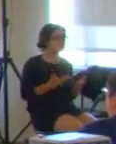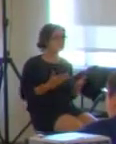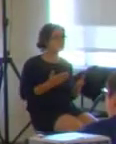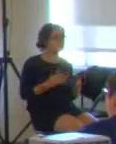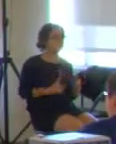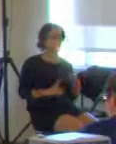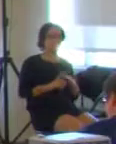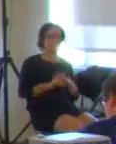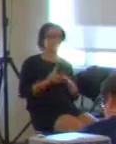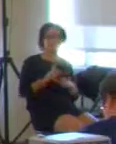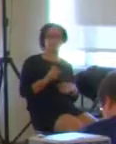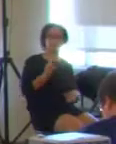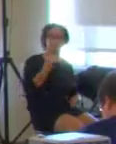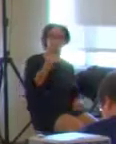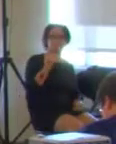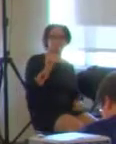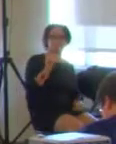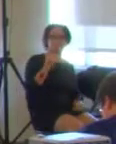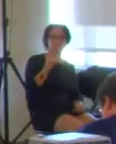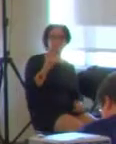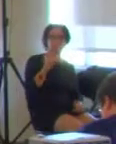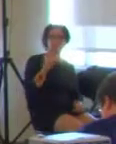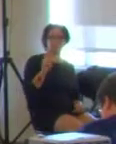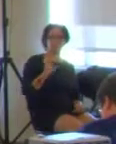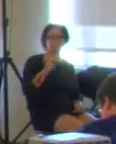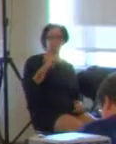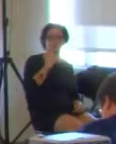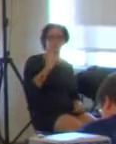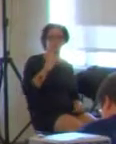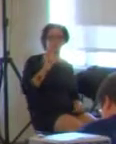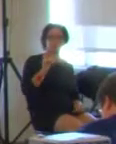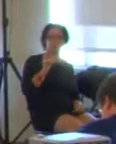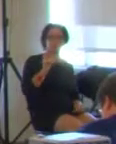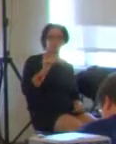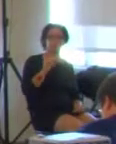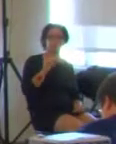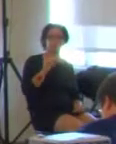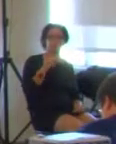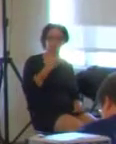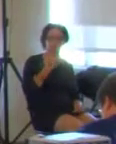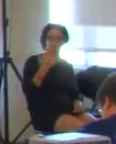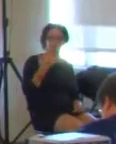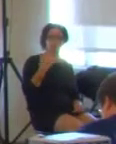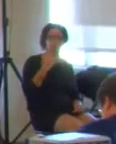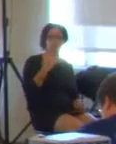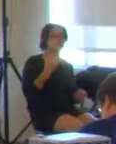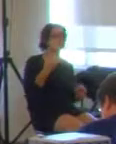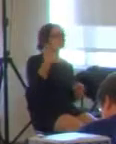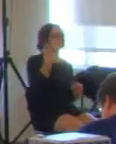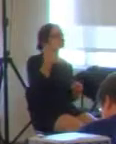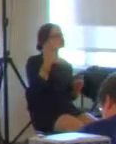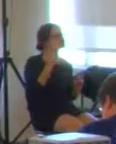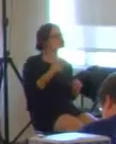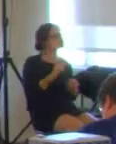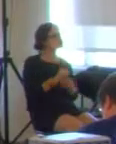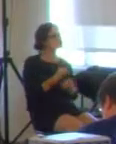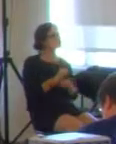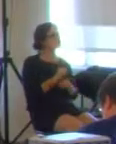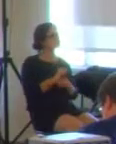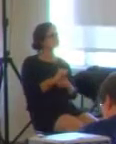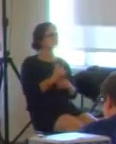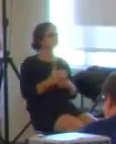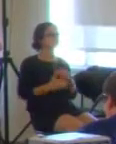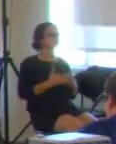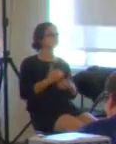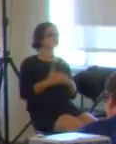that Stephen raised to Anita, I think a little earlier, was what happens when somebody is on the job? How do you figure out